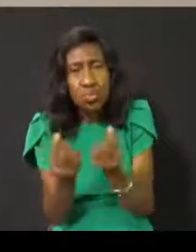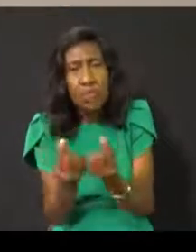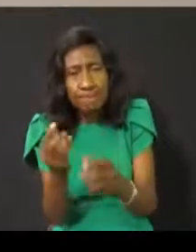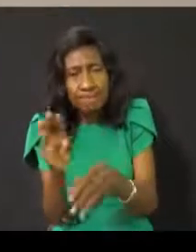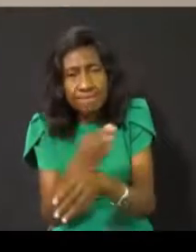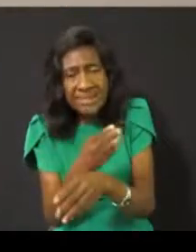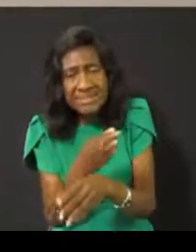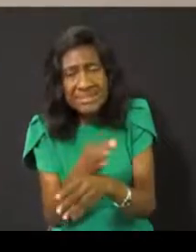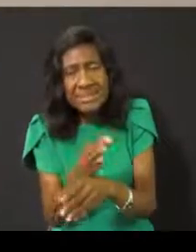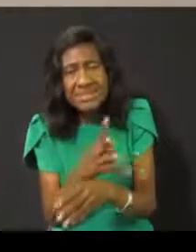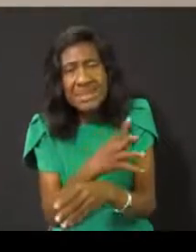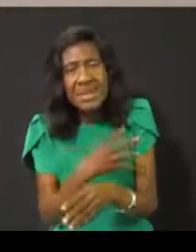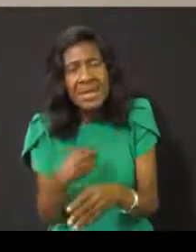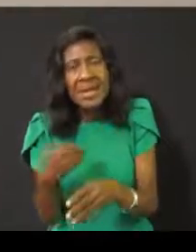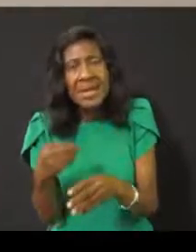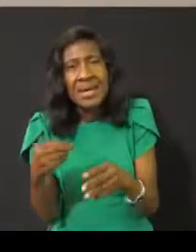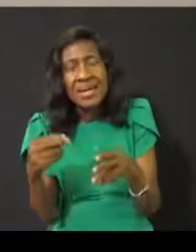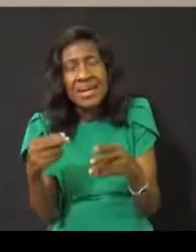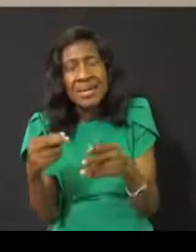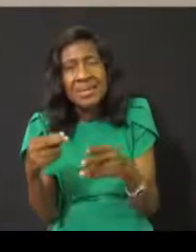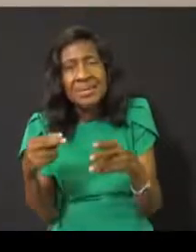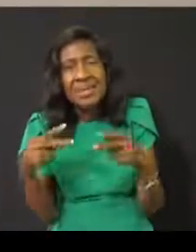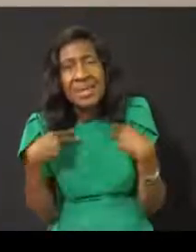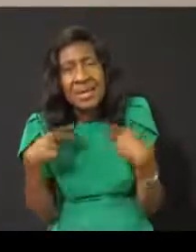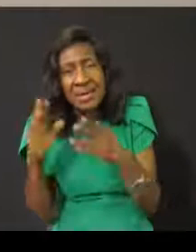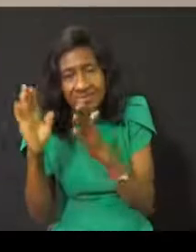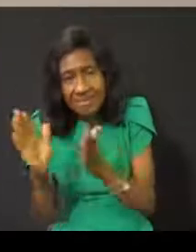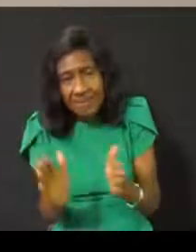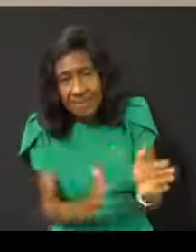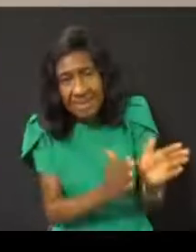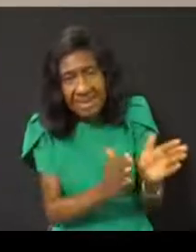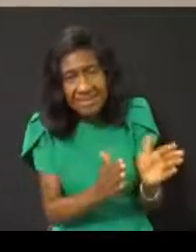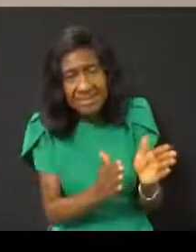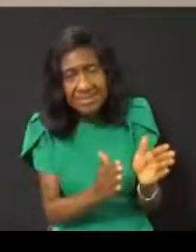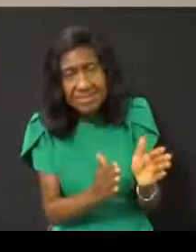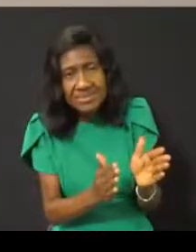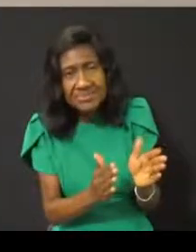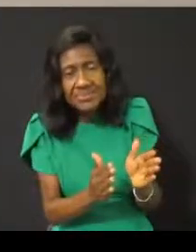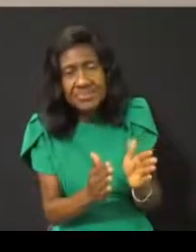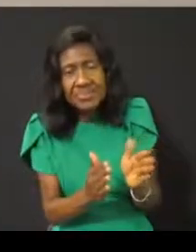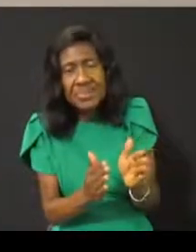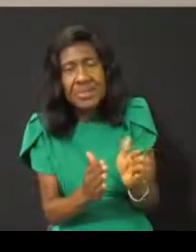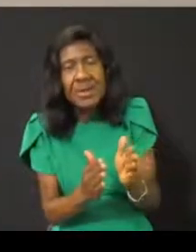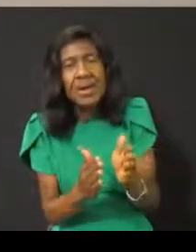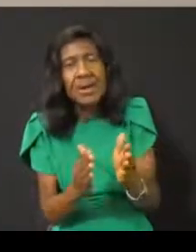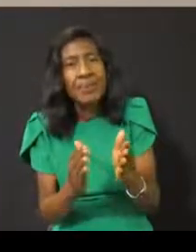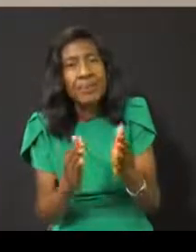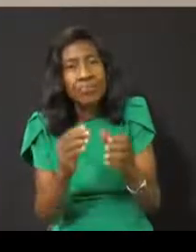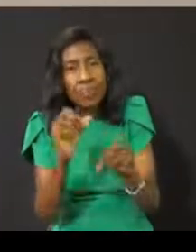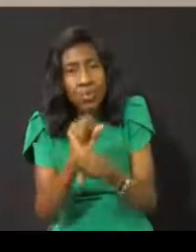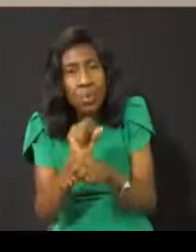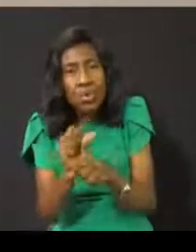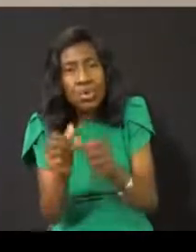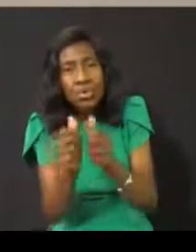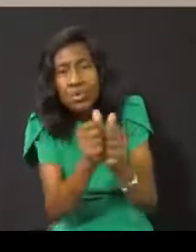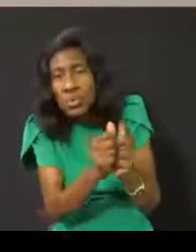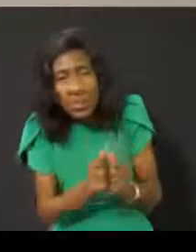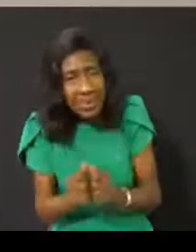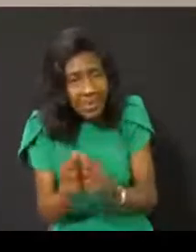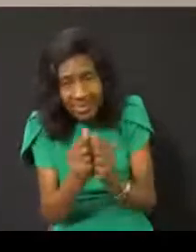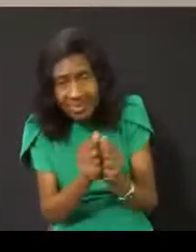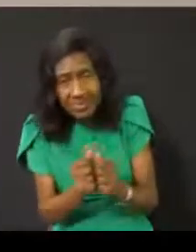great plans that we have, the very deep and detailed plans, gel and fit in nicely on the operational